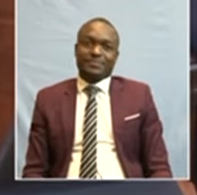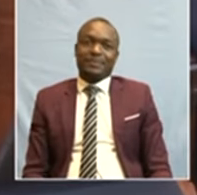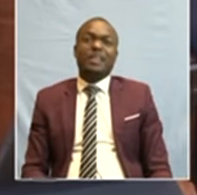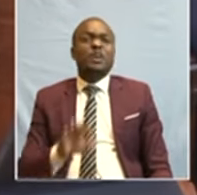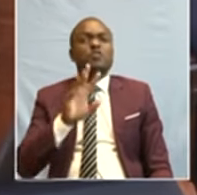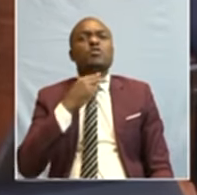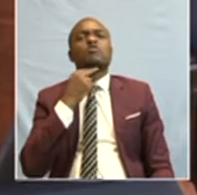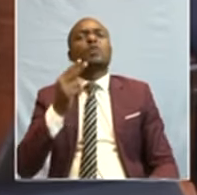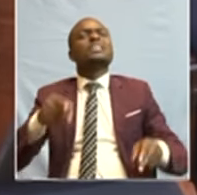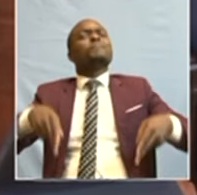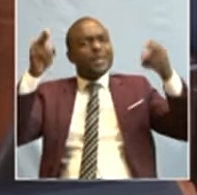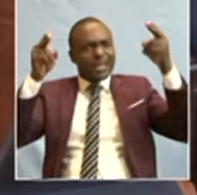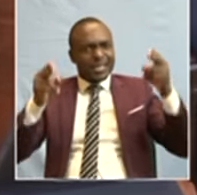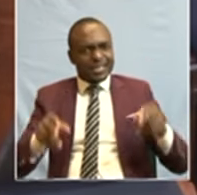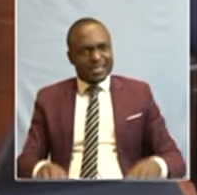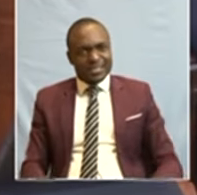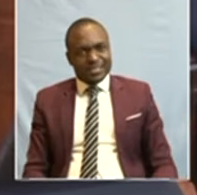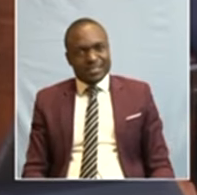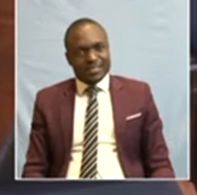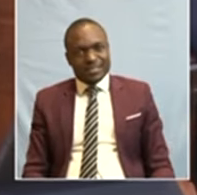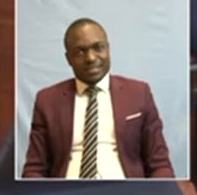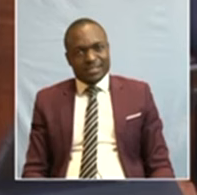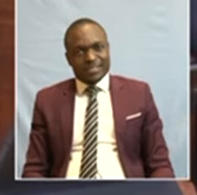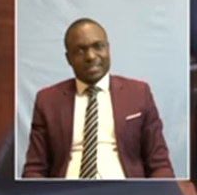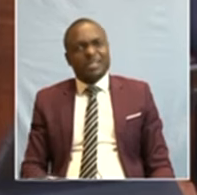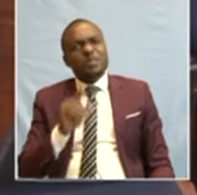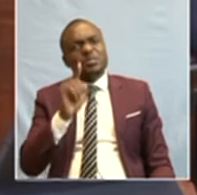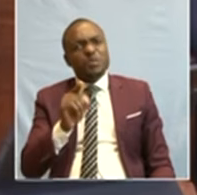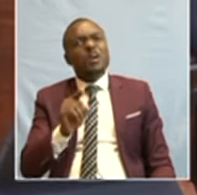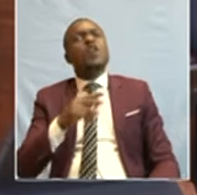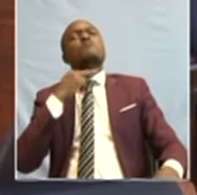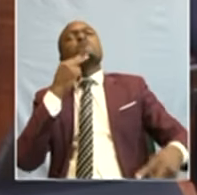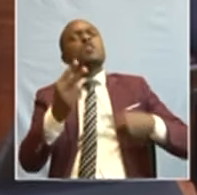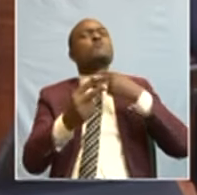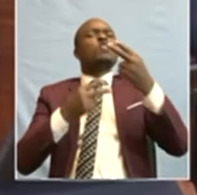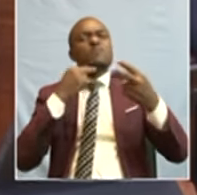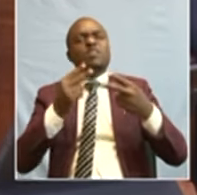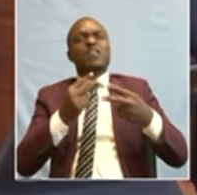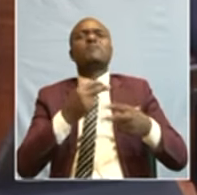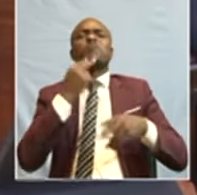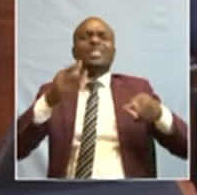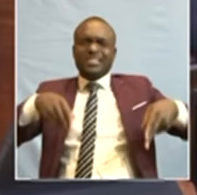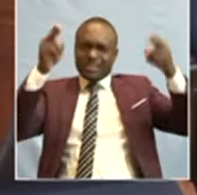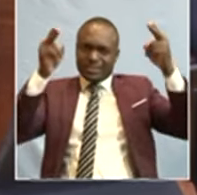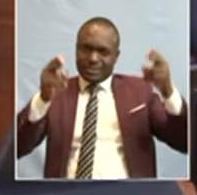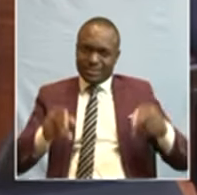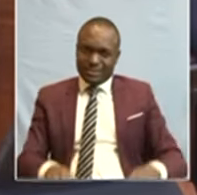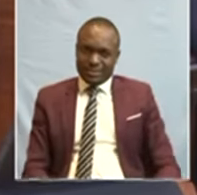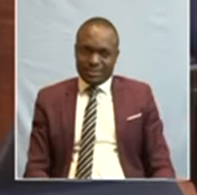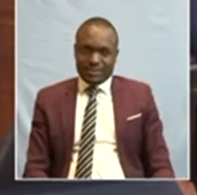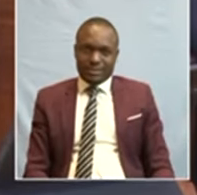Your voice is too sharp. You are always shouting at the top of your voice.